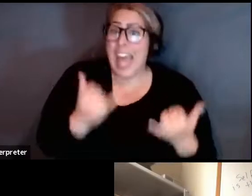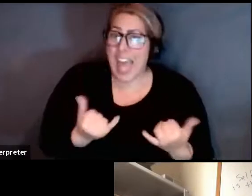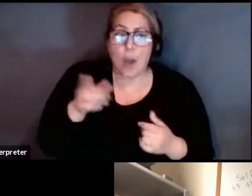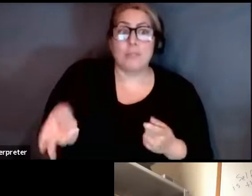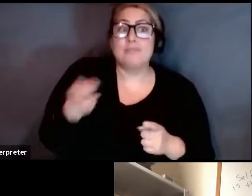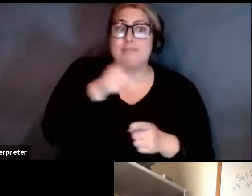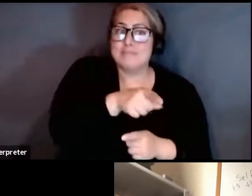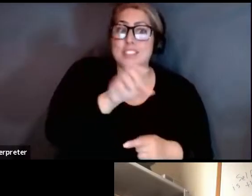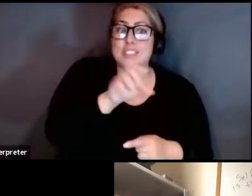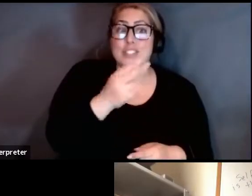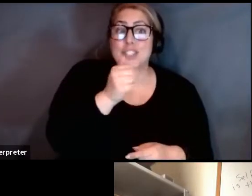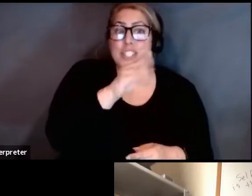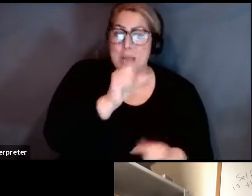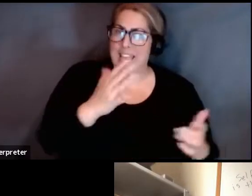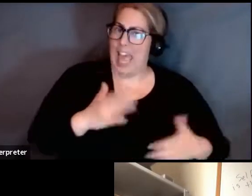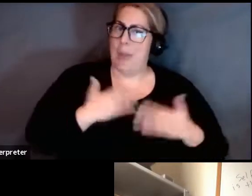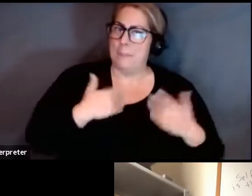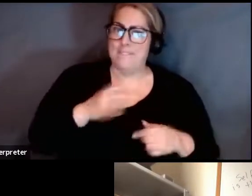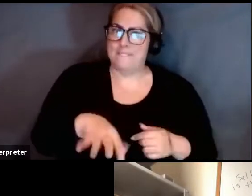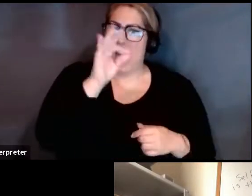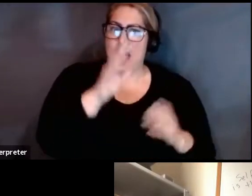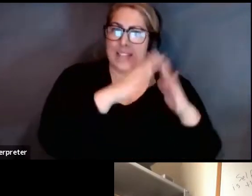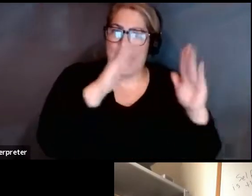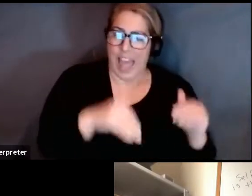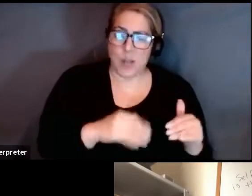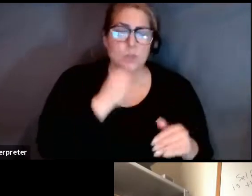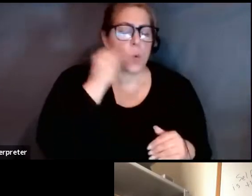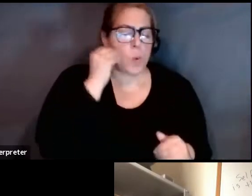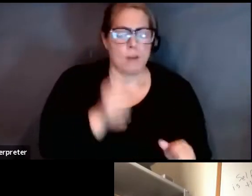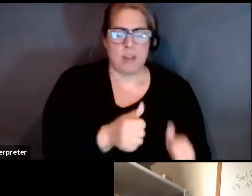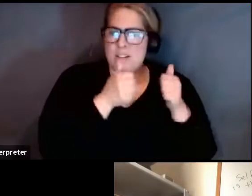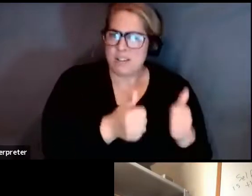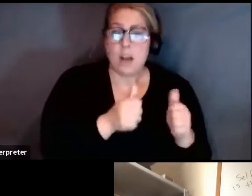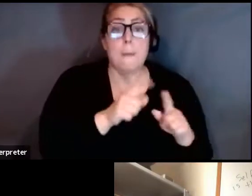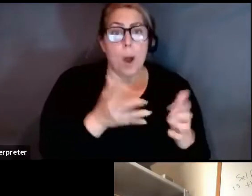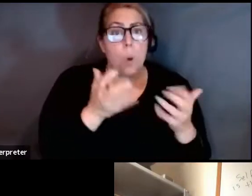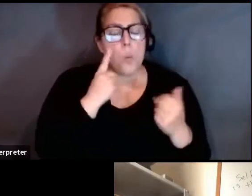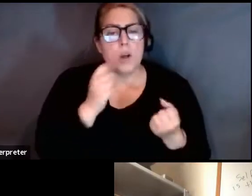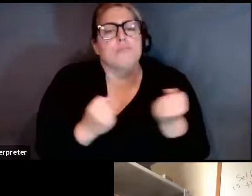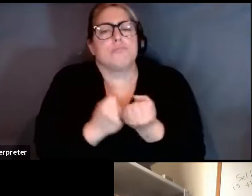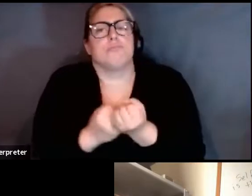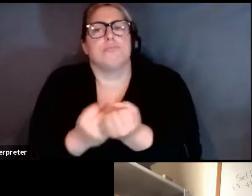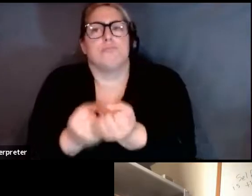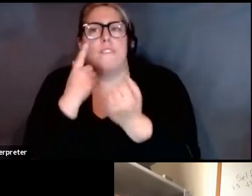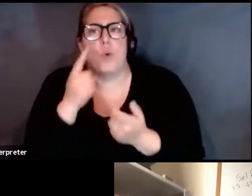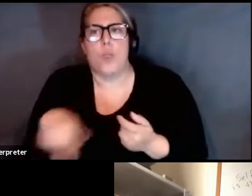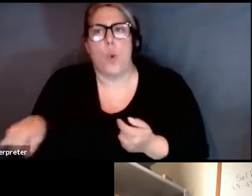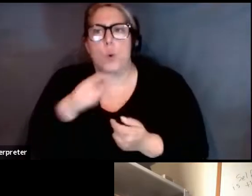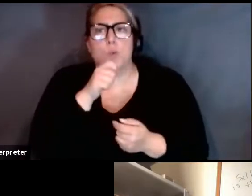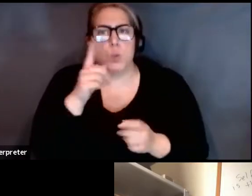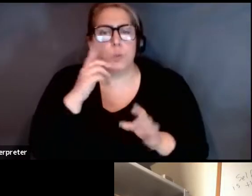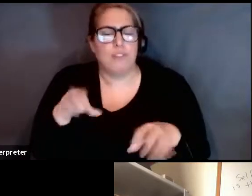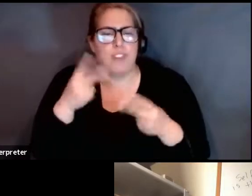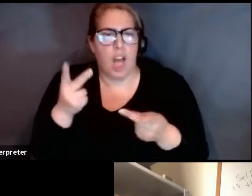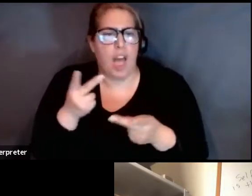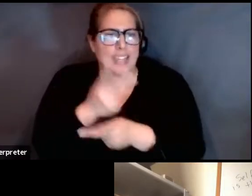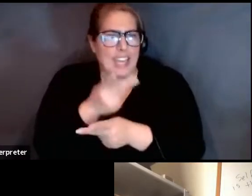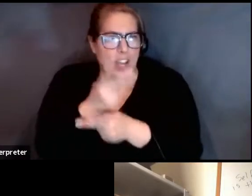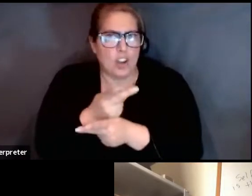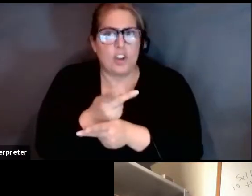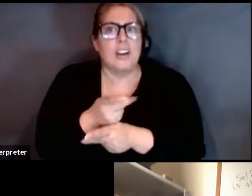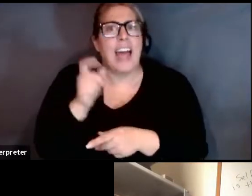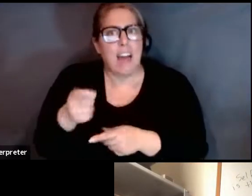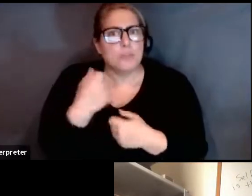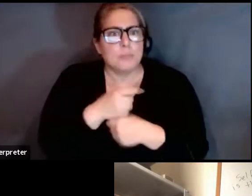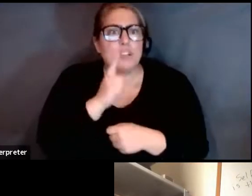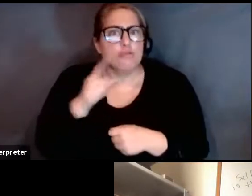continued to advocate and try to hold the city and shelter providers accountable. And you can often find him